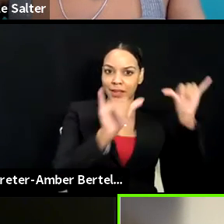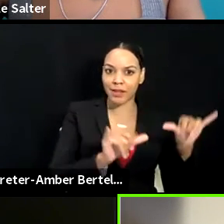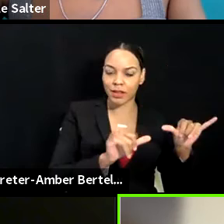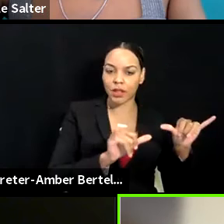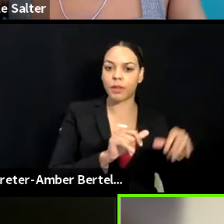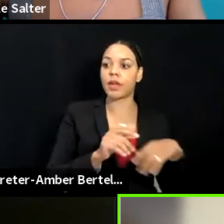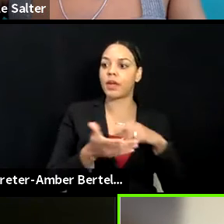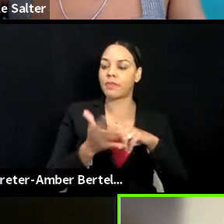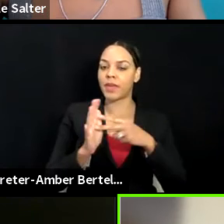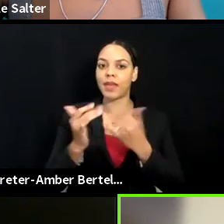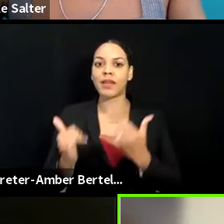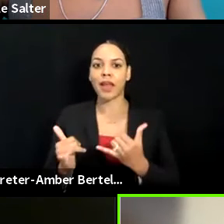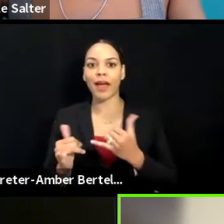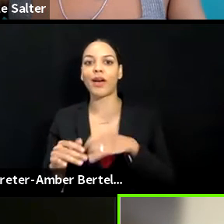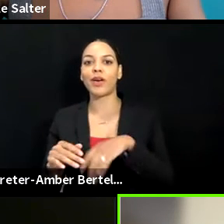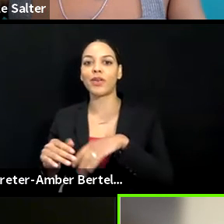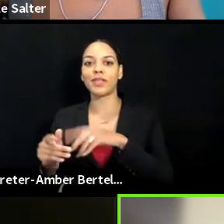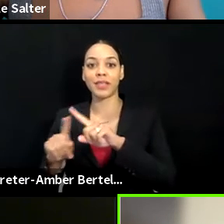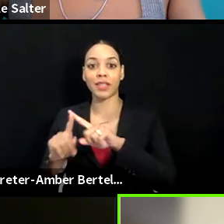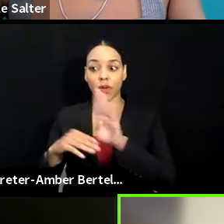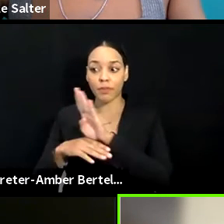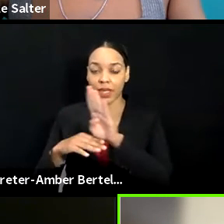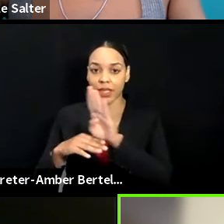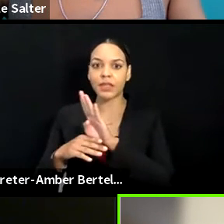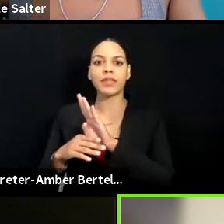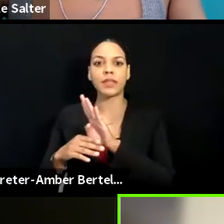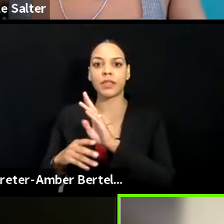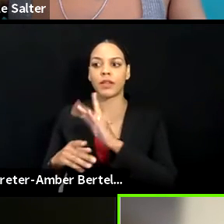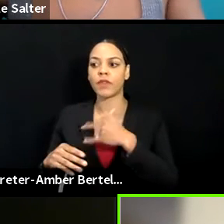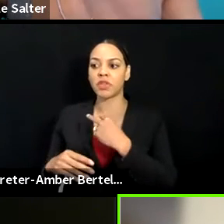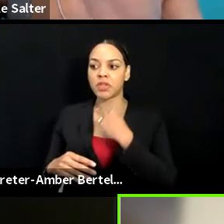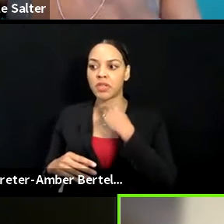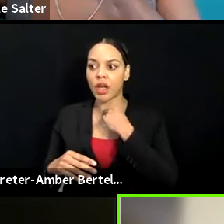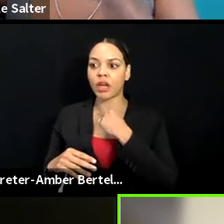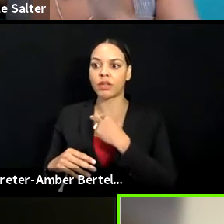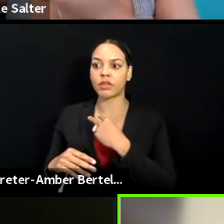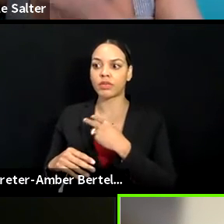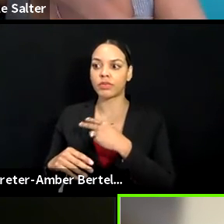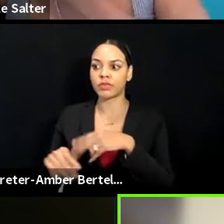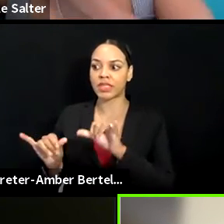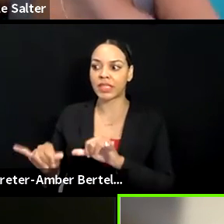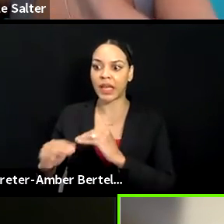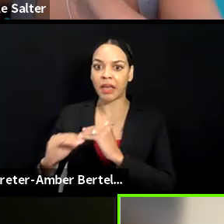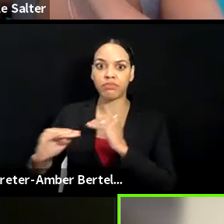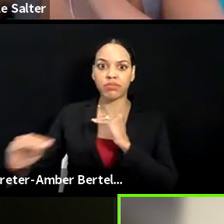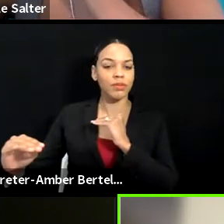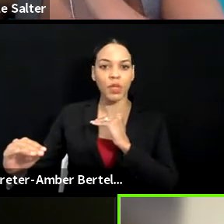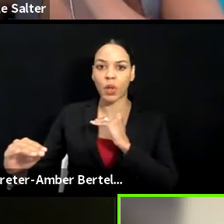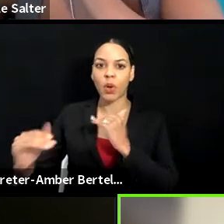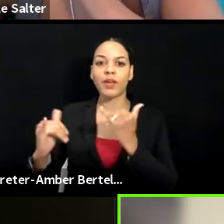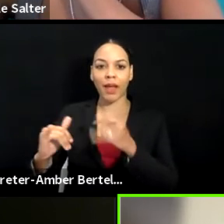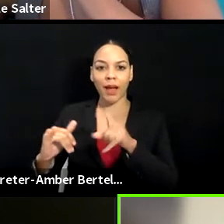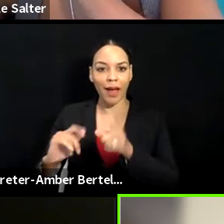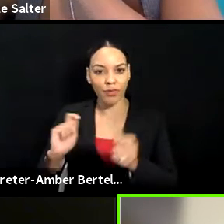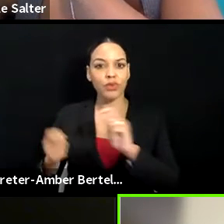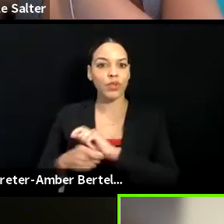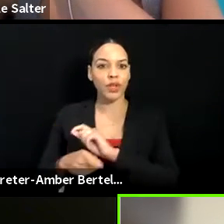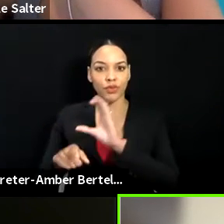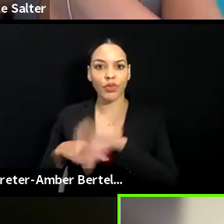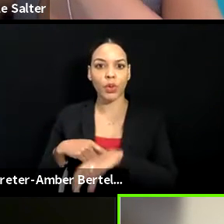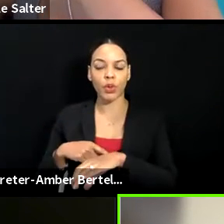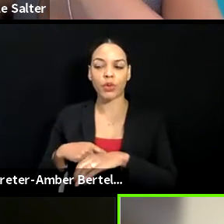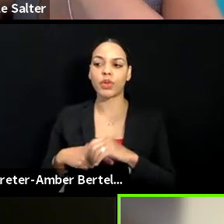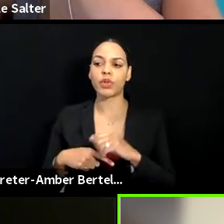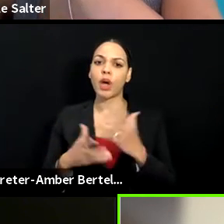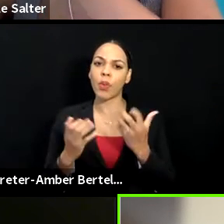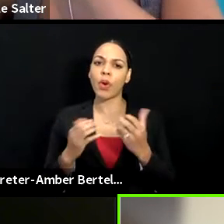institutions to stay stuck and refuse to move. And so, you know, I just wanna say that I think, you